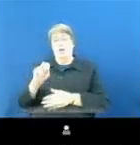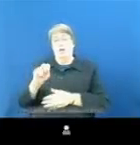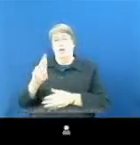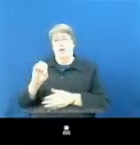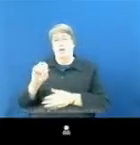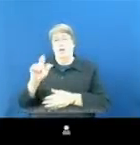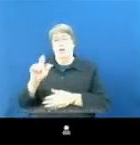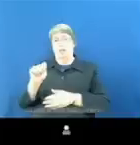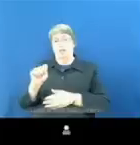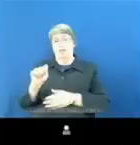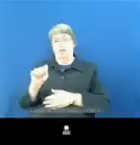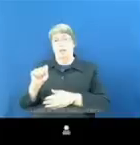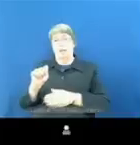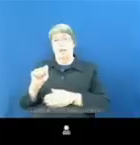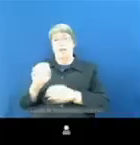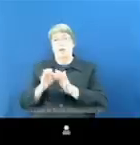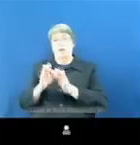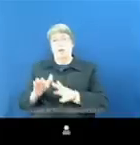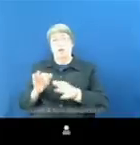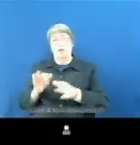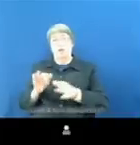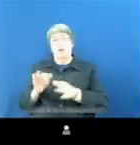are defined by the CPC,